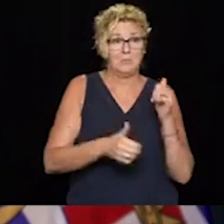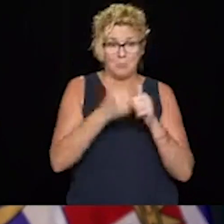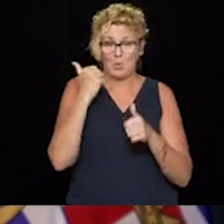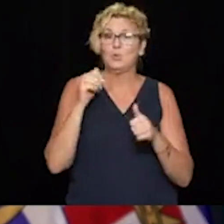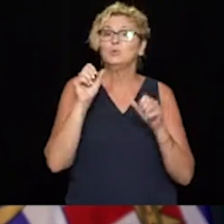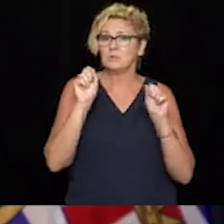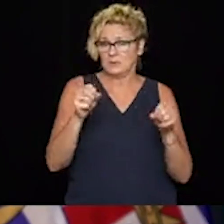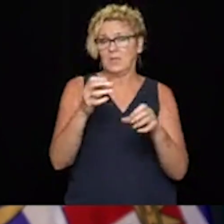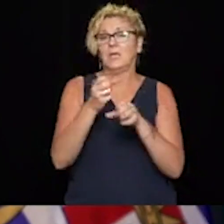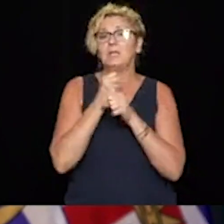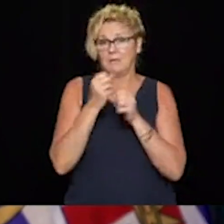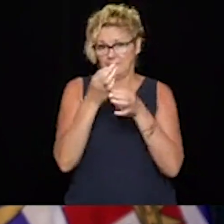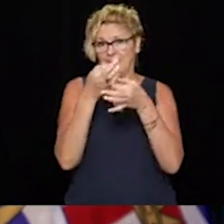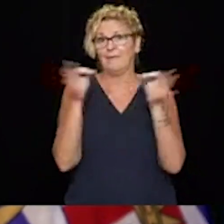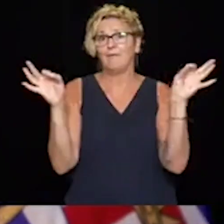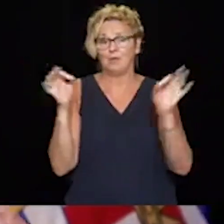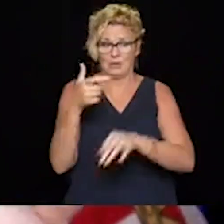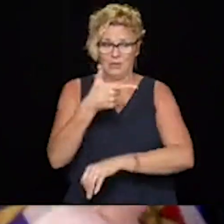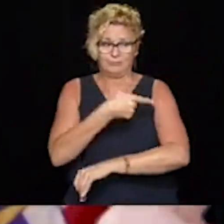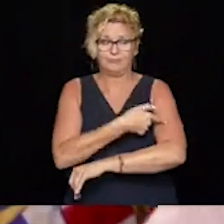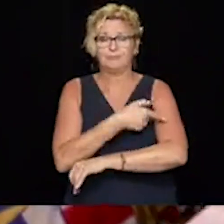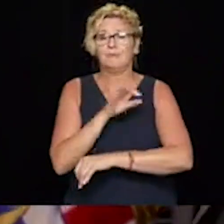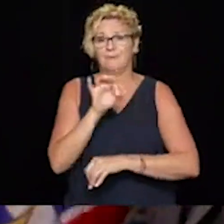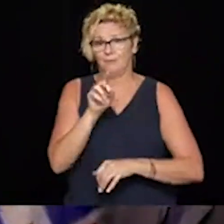regarding transportation, looking at